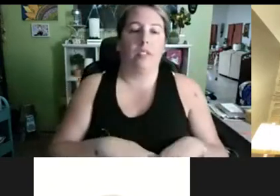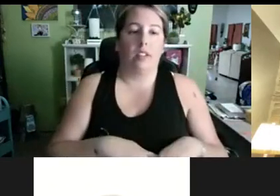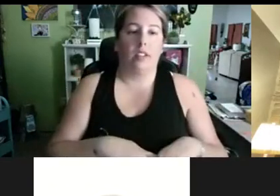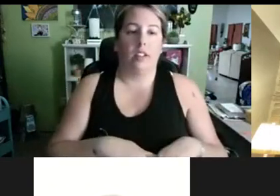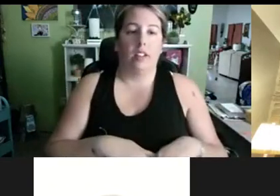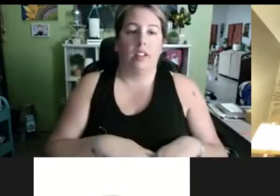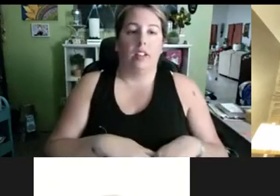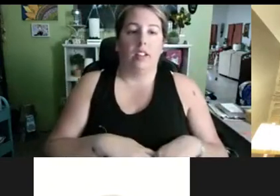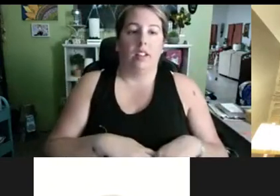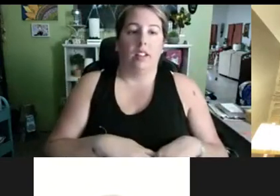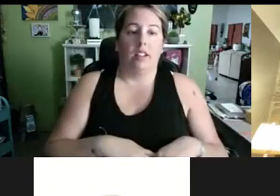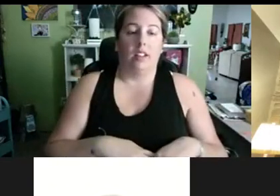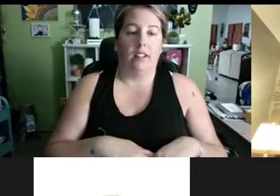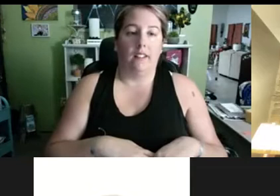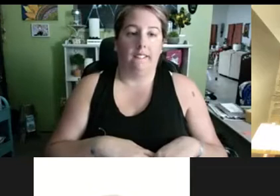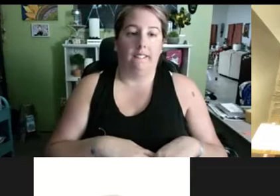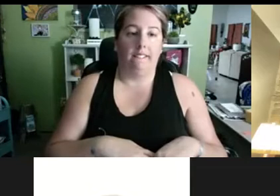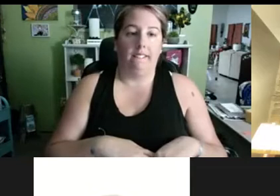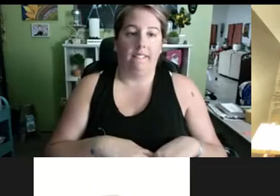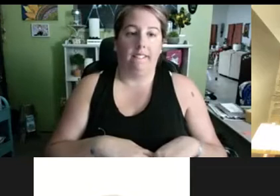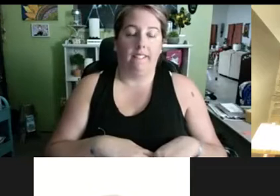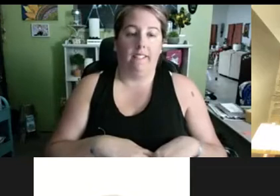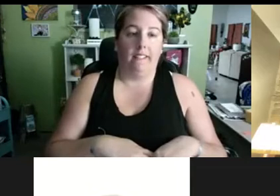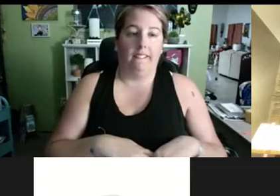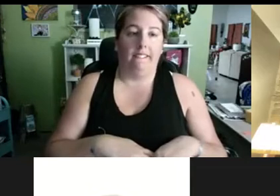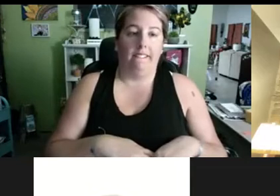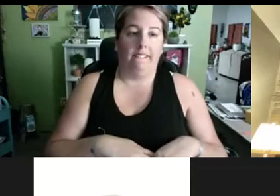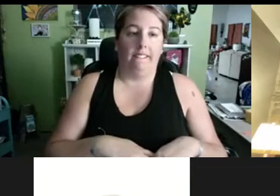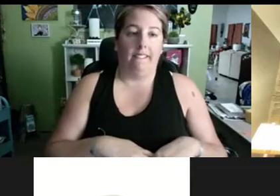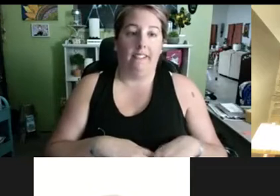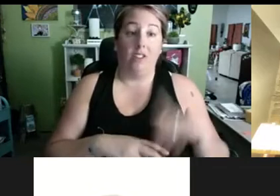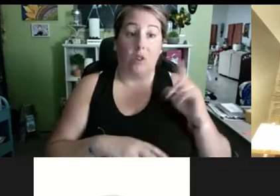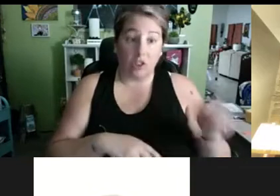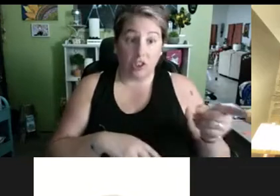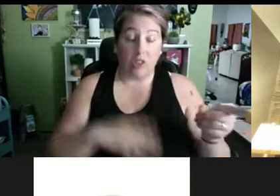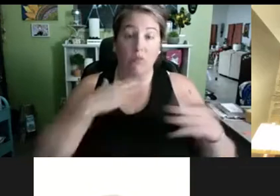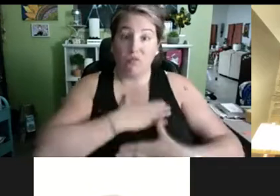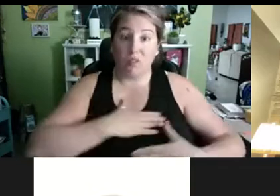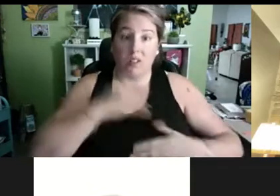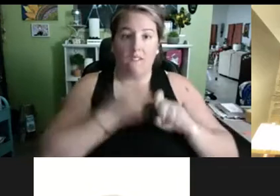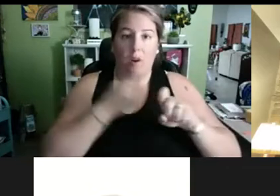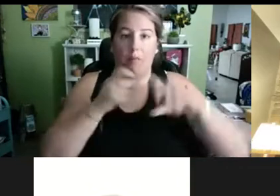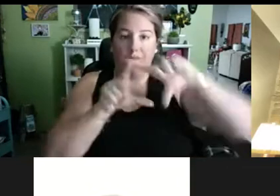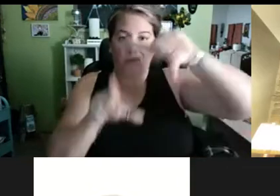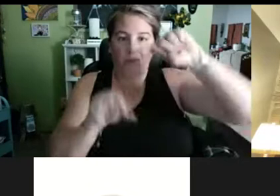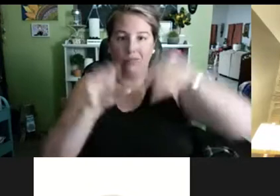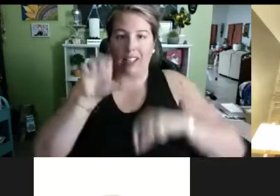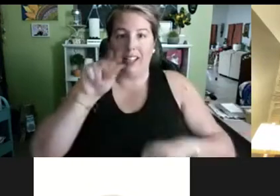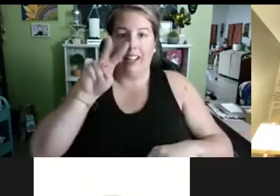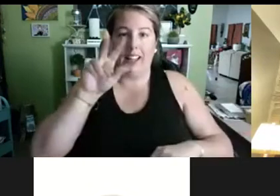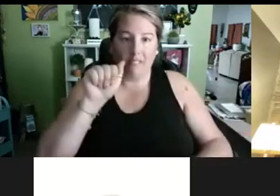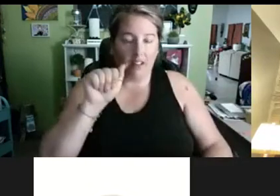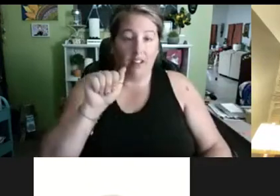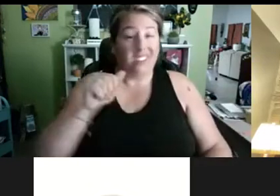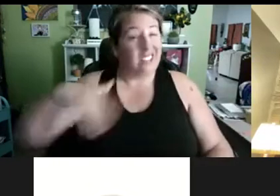up and I was like, oh my gosh, I know someone that could use this. And she was so appreciative. She's like, this is awesome. She still hasn't gotten any